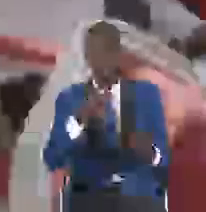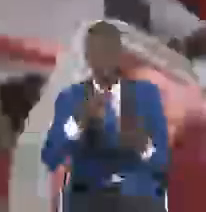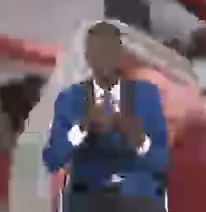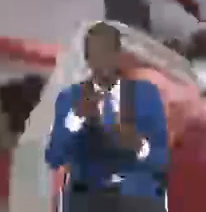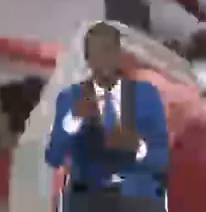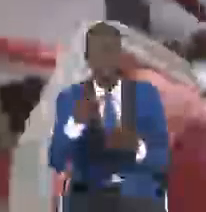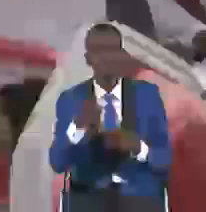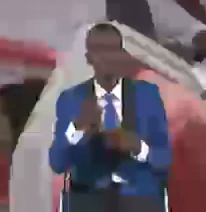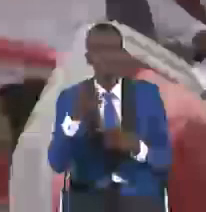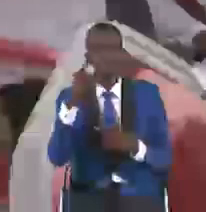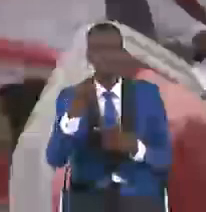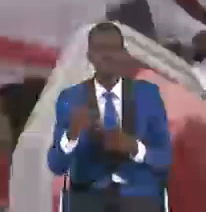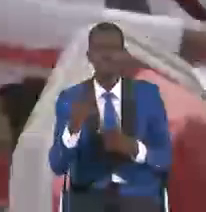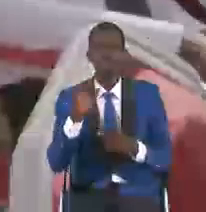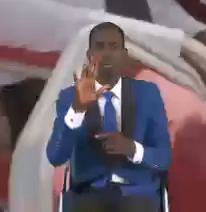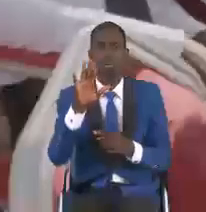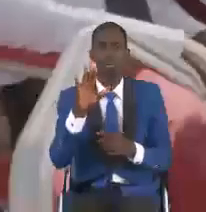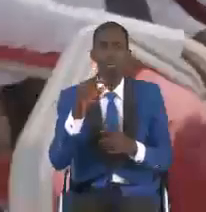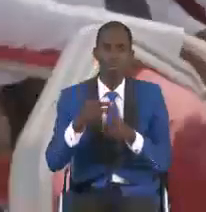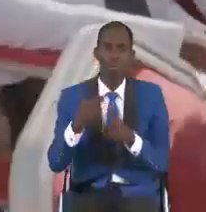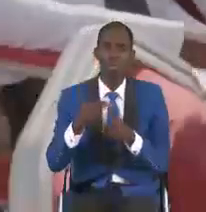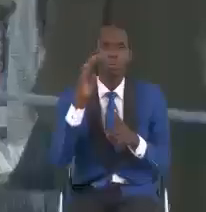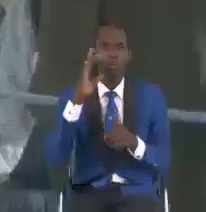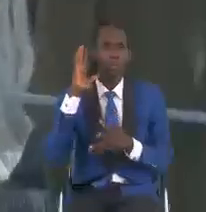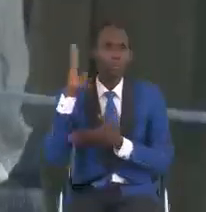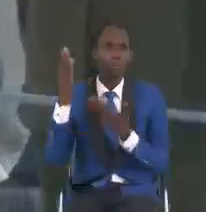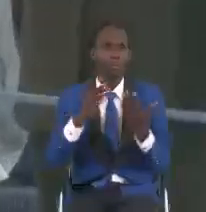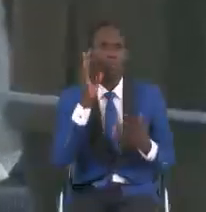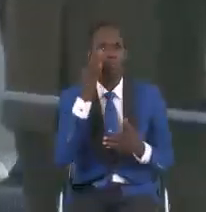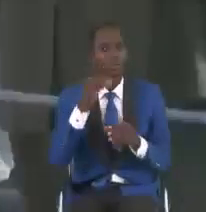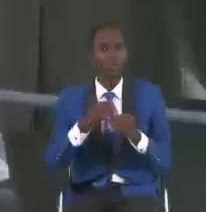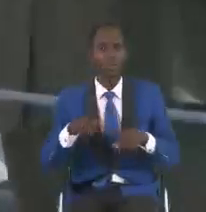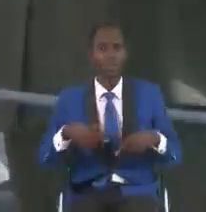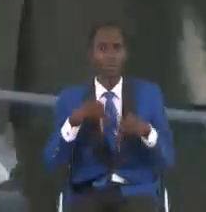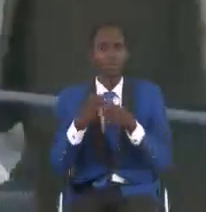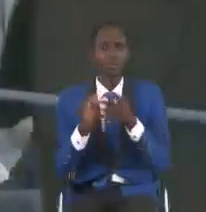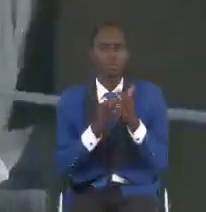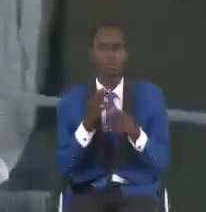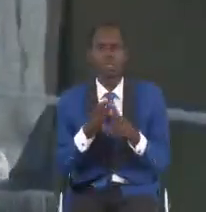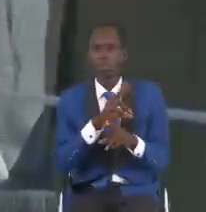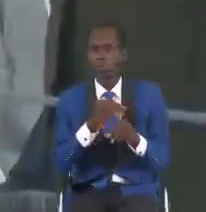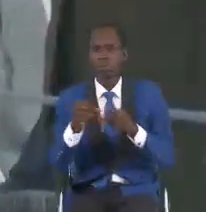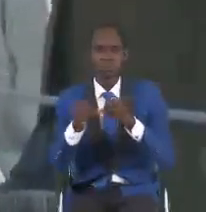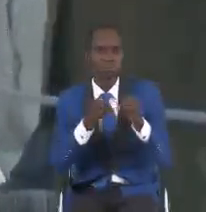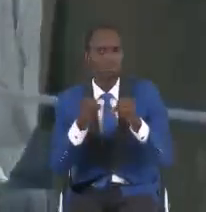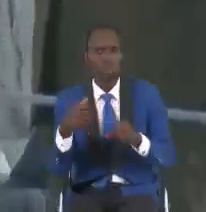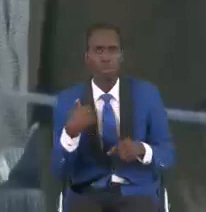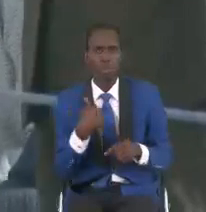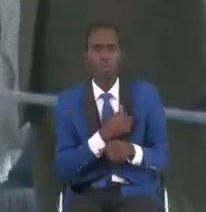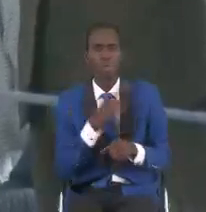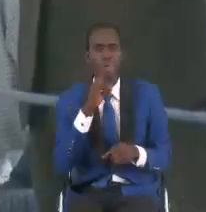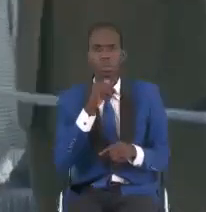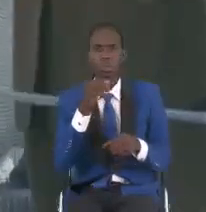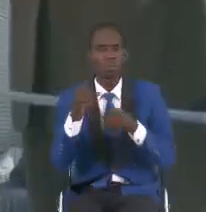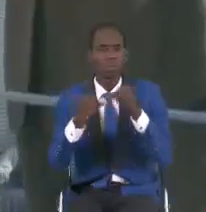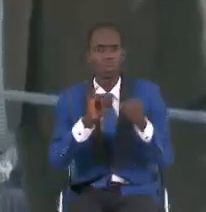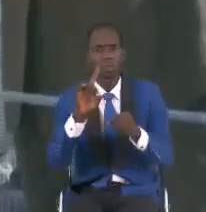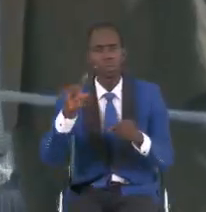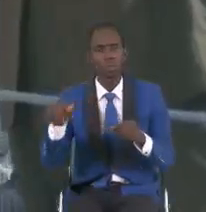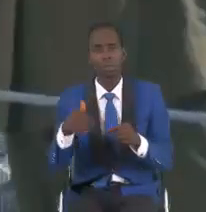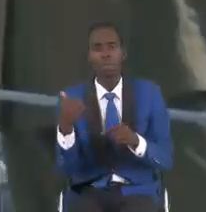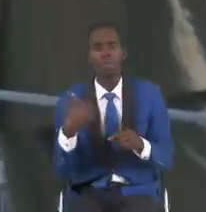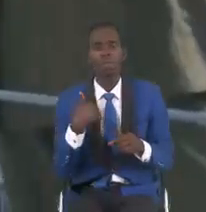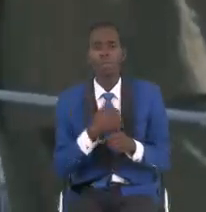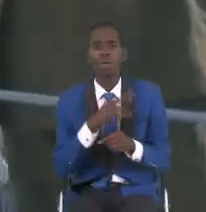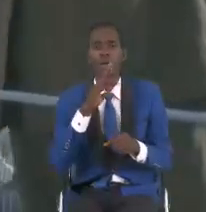word will bear fruit in your life in Jesus' name. No fight, no fight. We're not fighting each other. We're fighting